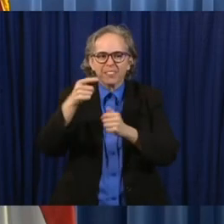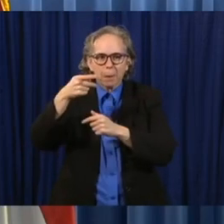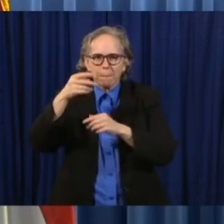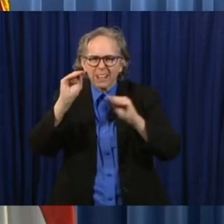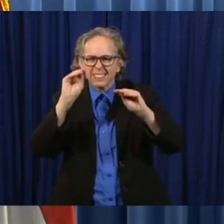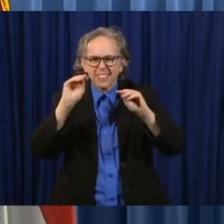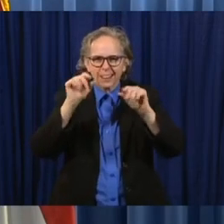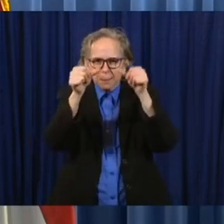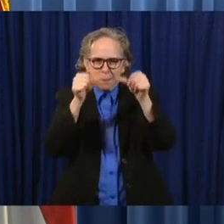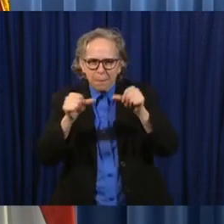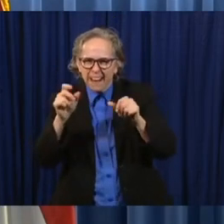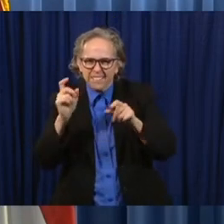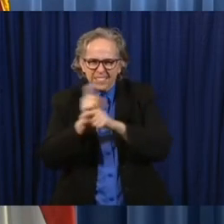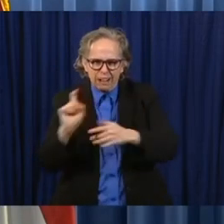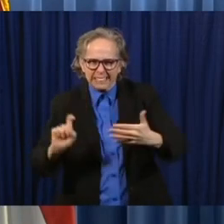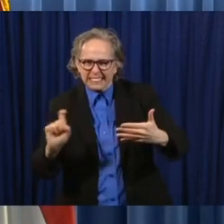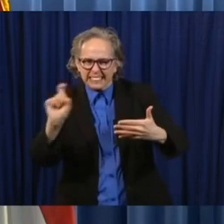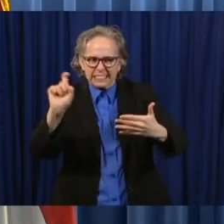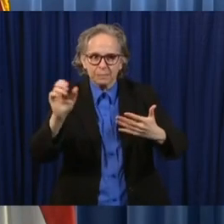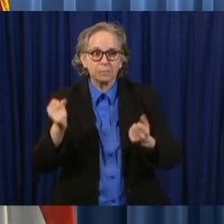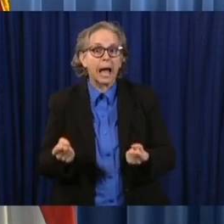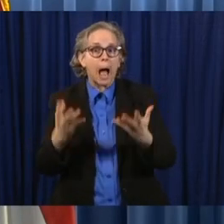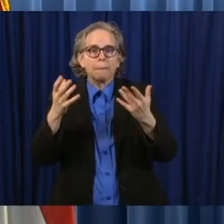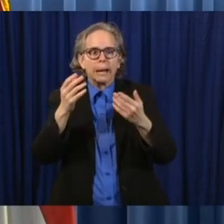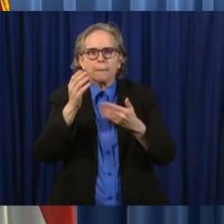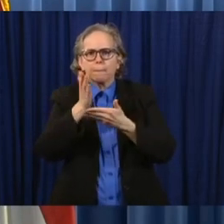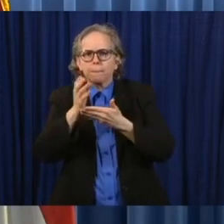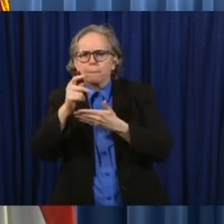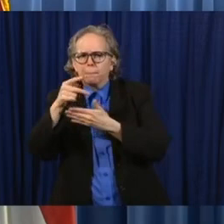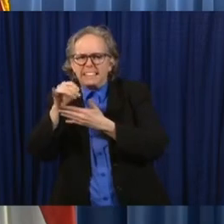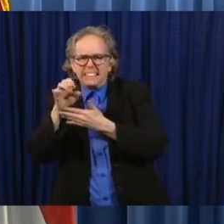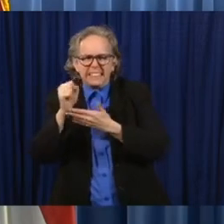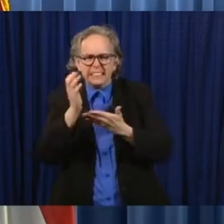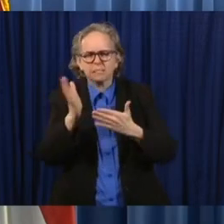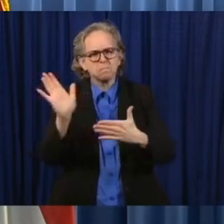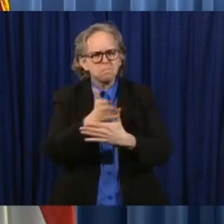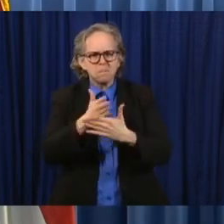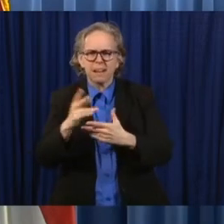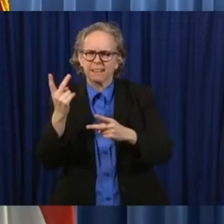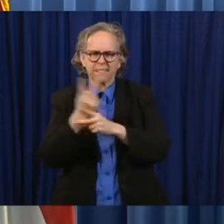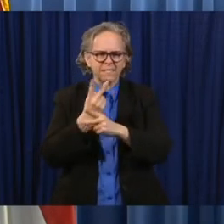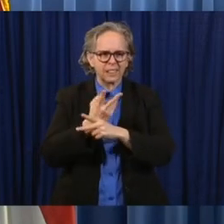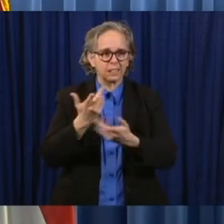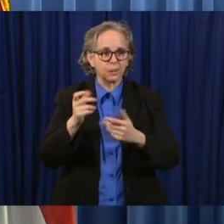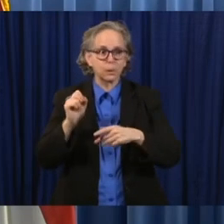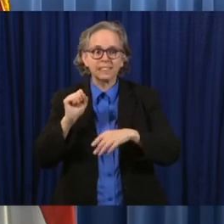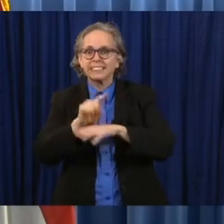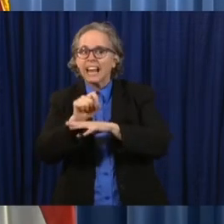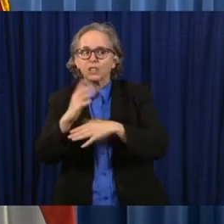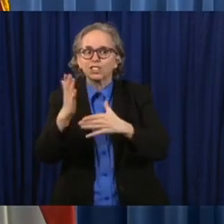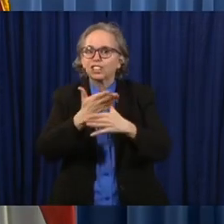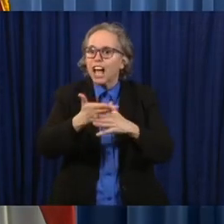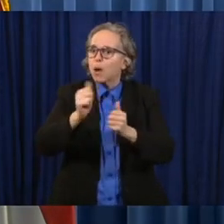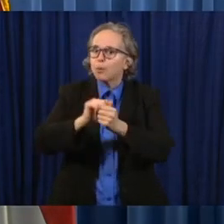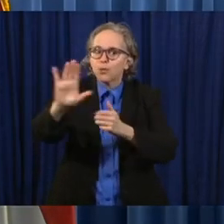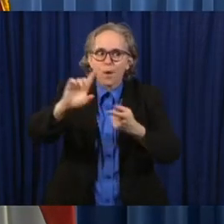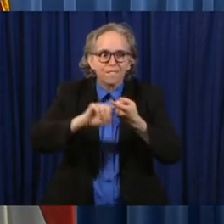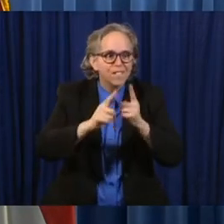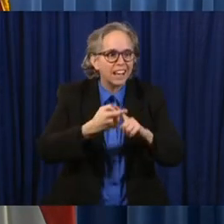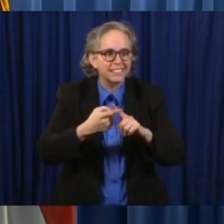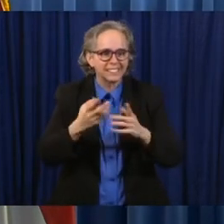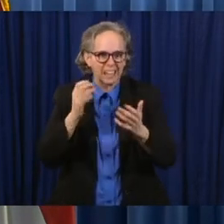the puzzle for your skill level, and you can send the puzzles to friends or family to see who can complete the